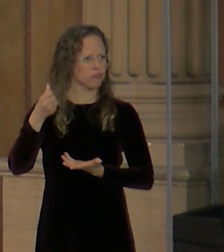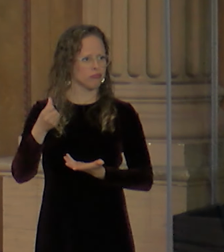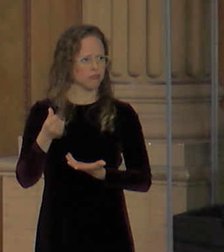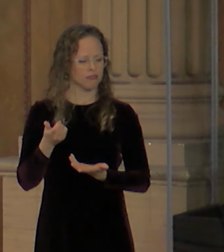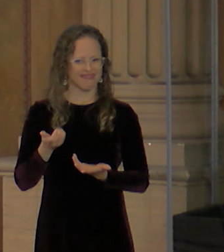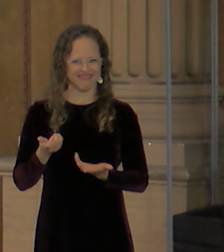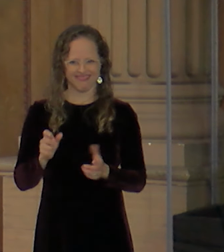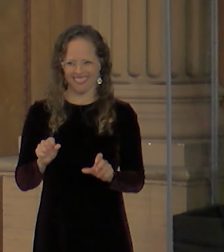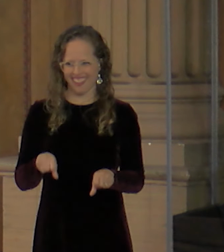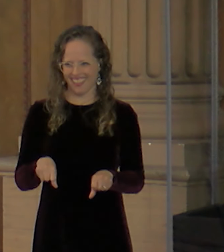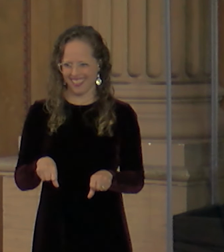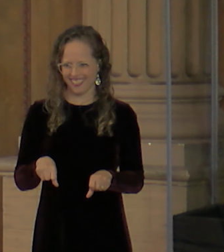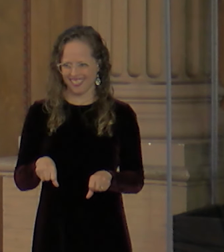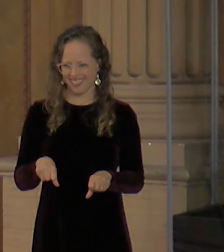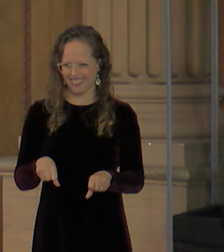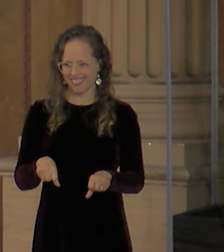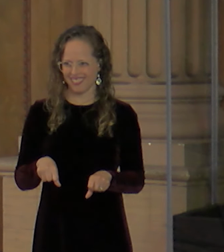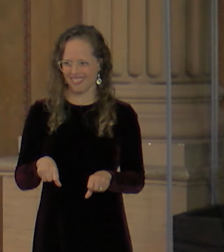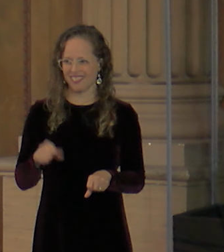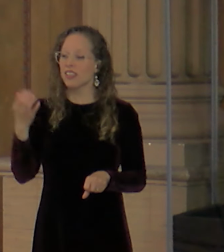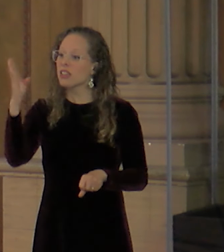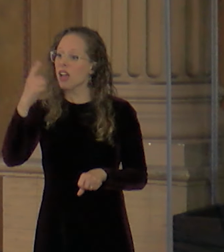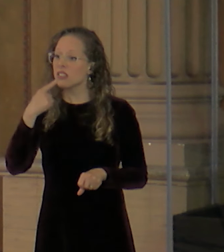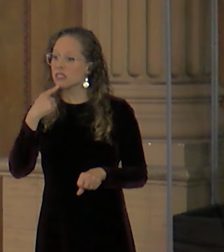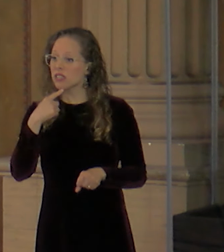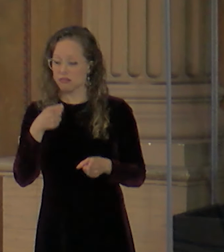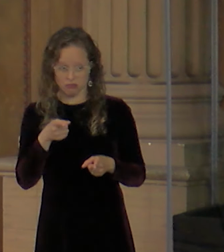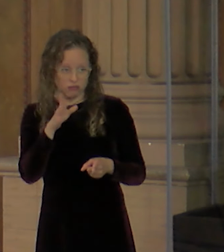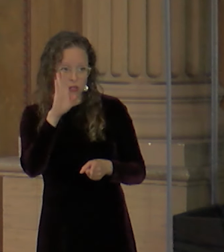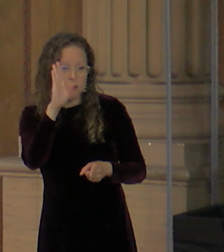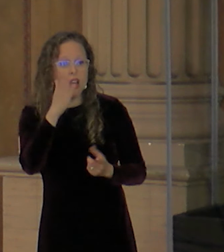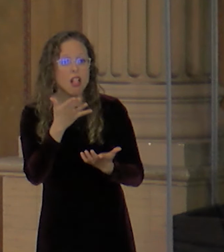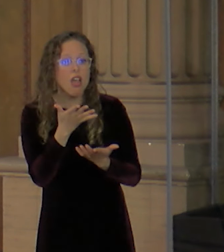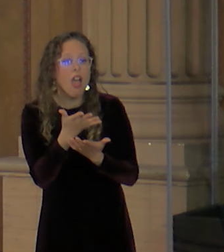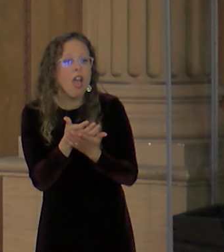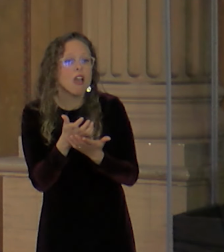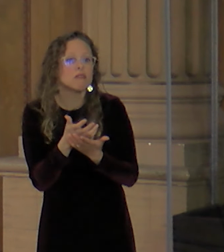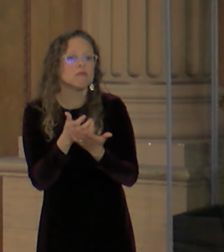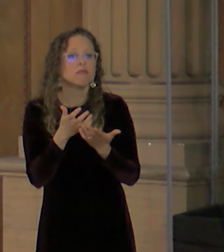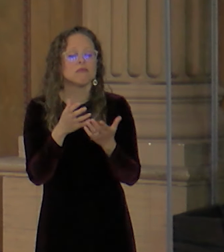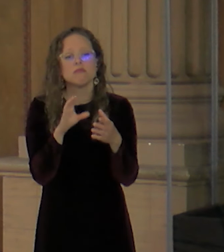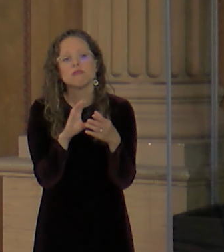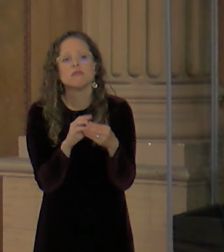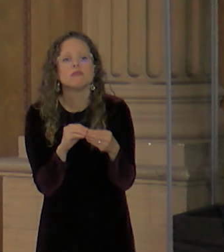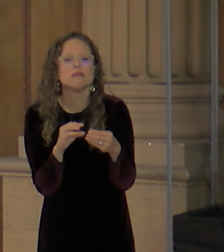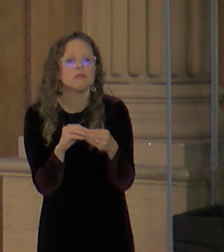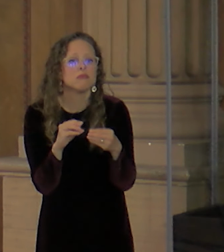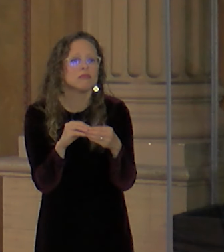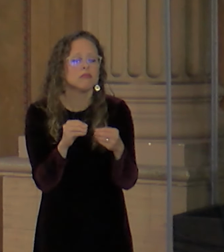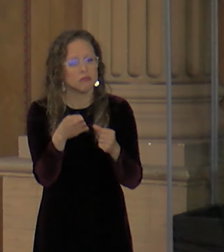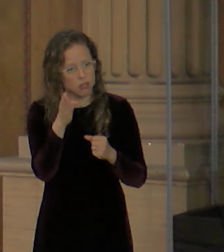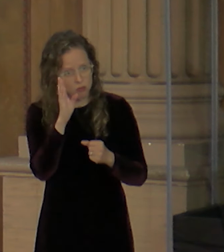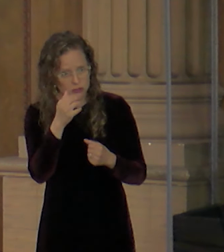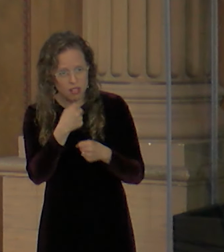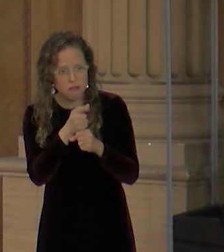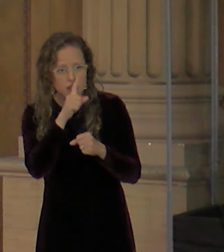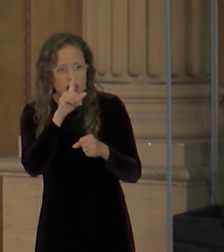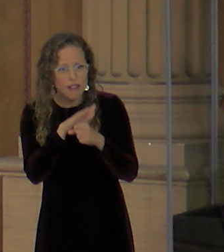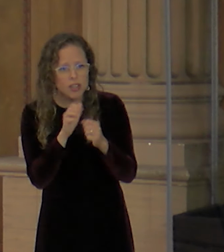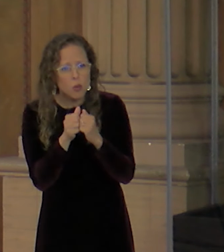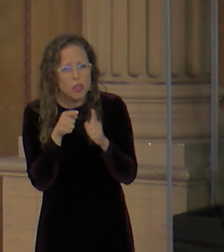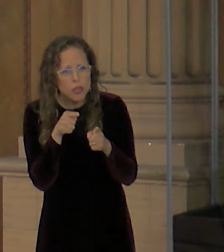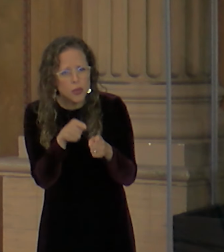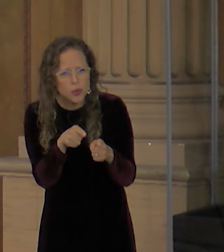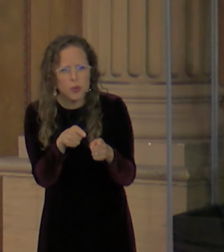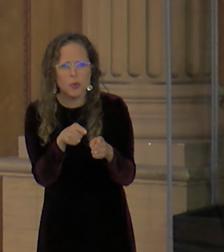says, will he make many pleas to you? Will he speak to you soft words? Will he make a covenant with you to take